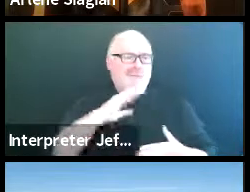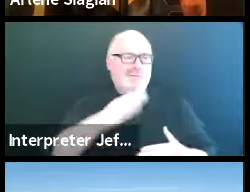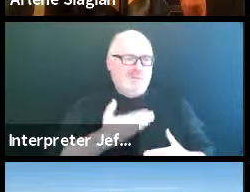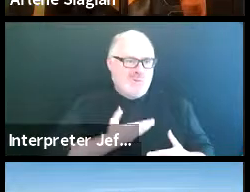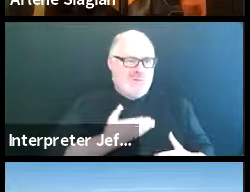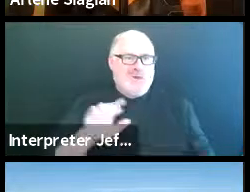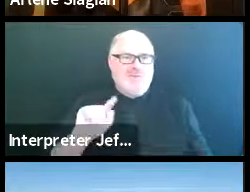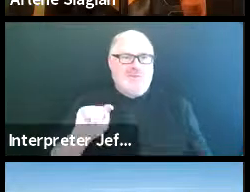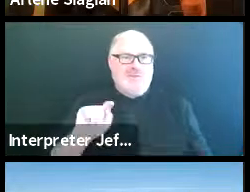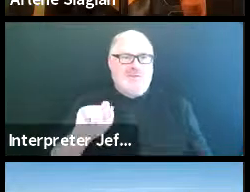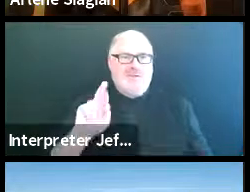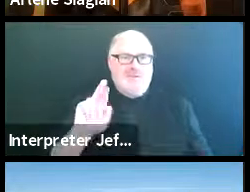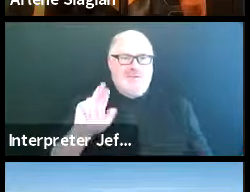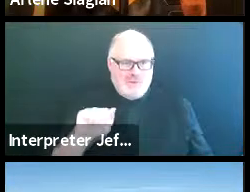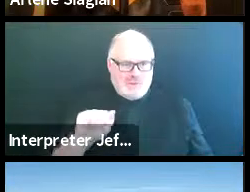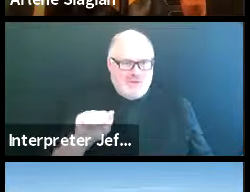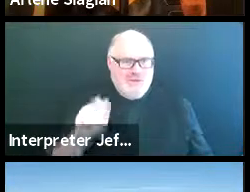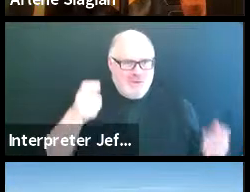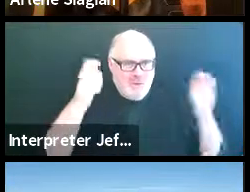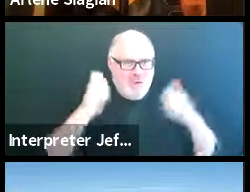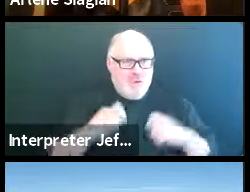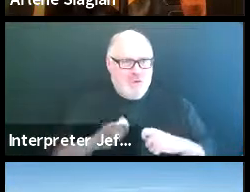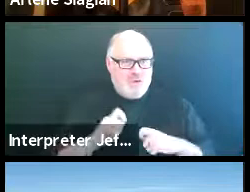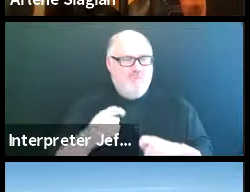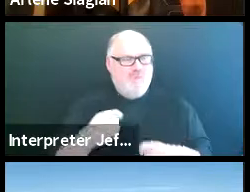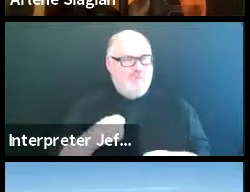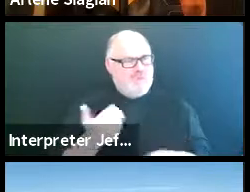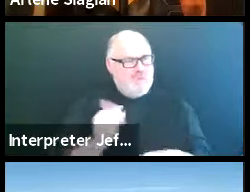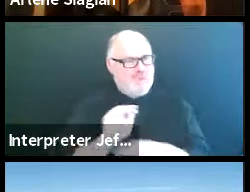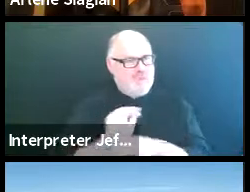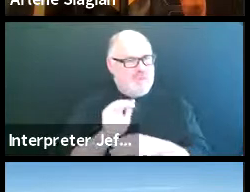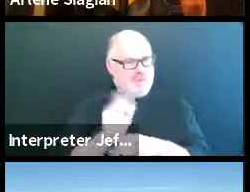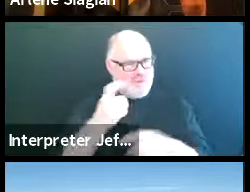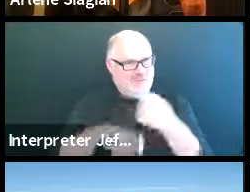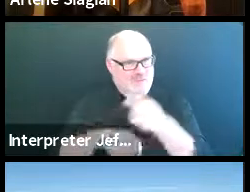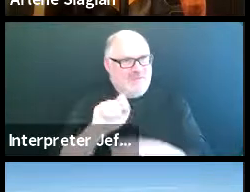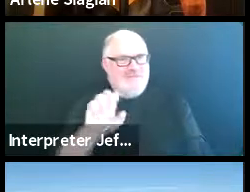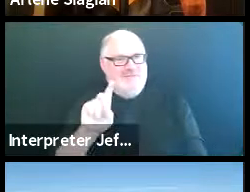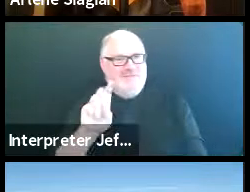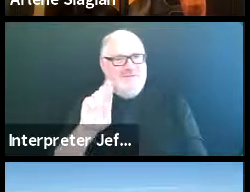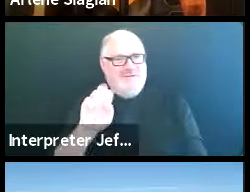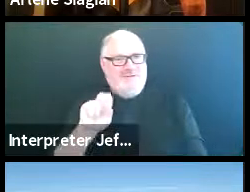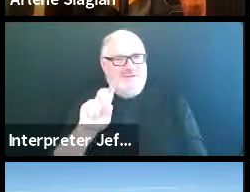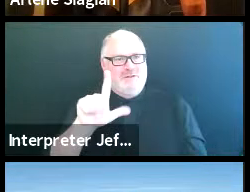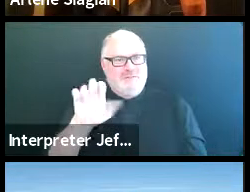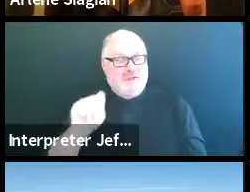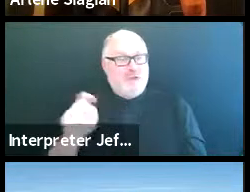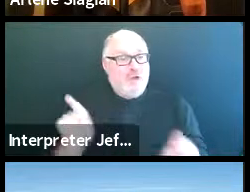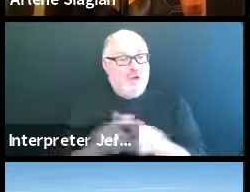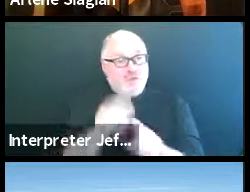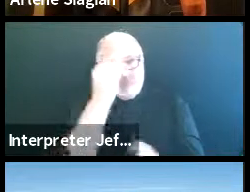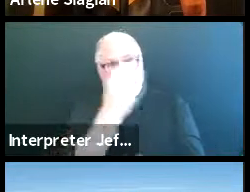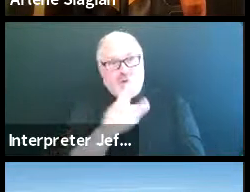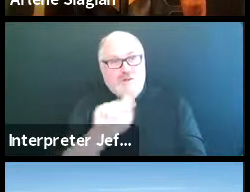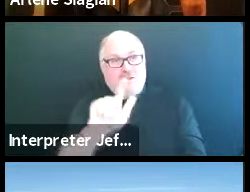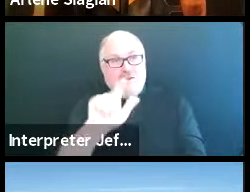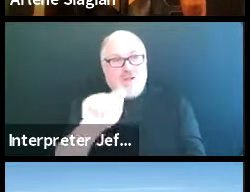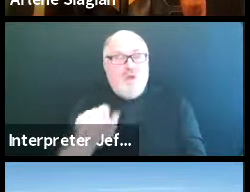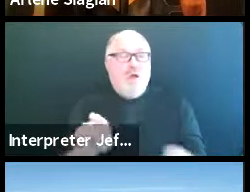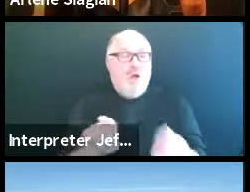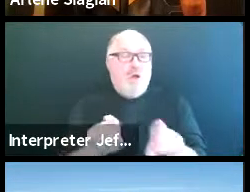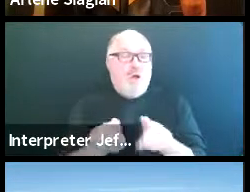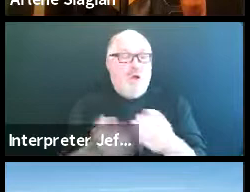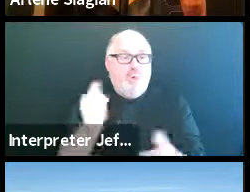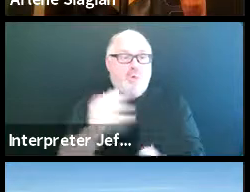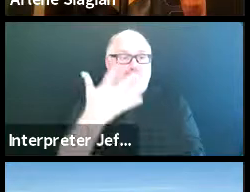Tara, do the hooding in place of Dr. Sullivan. And I want you to know that Tara is almost a 5-year